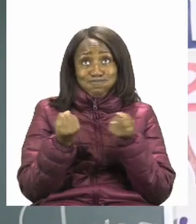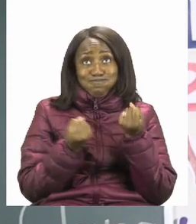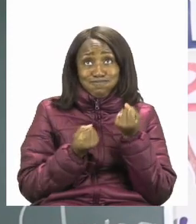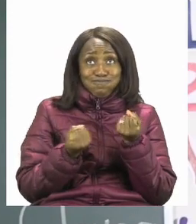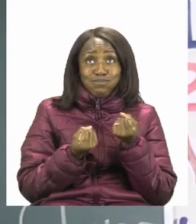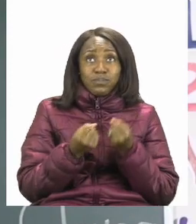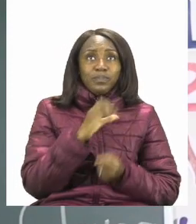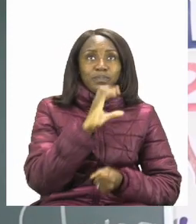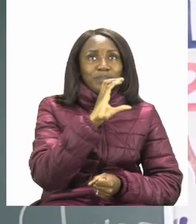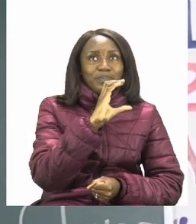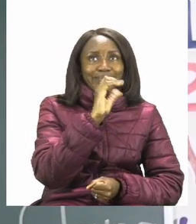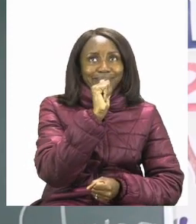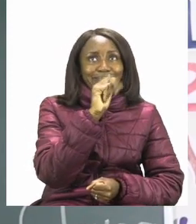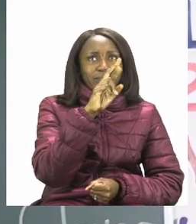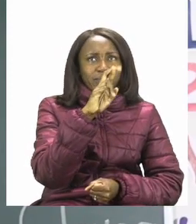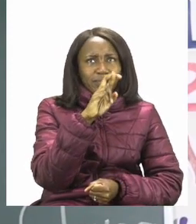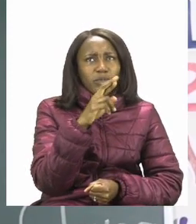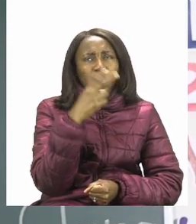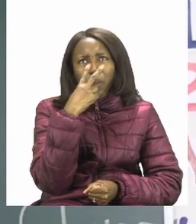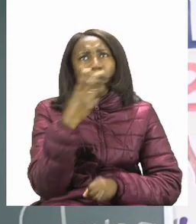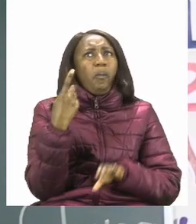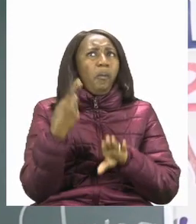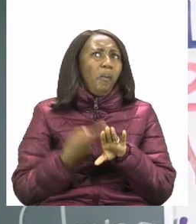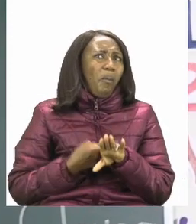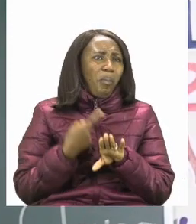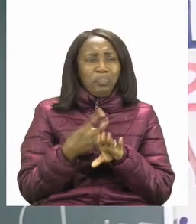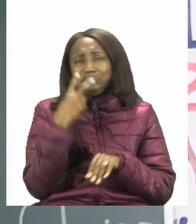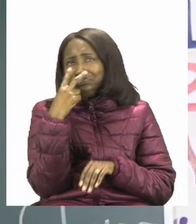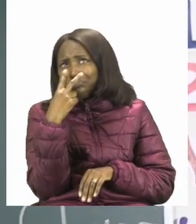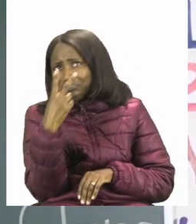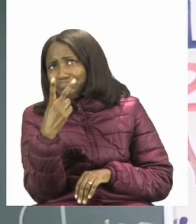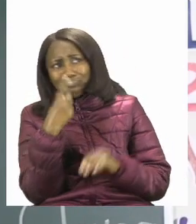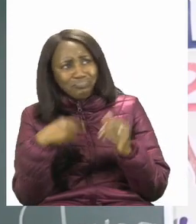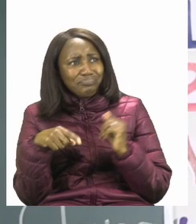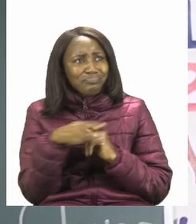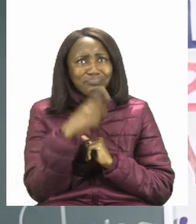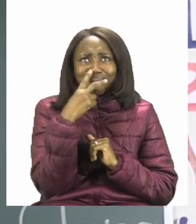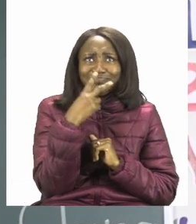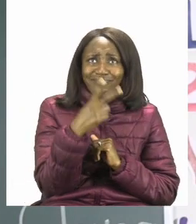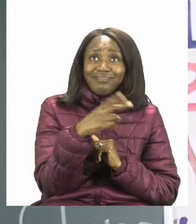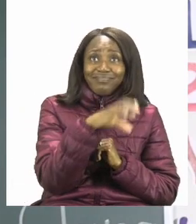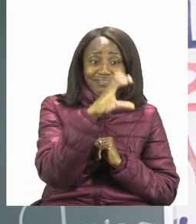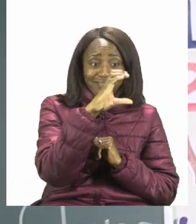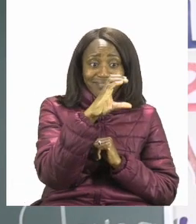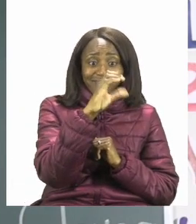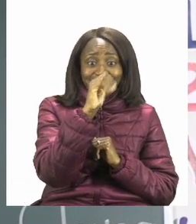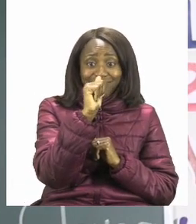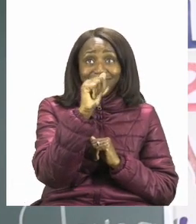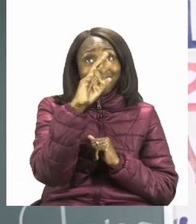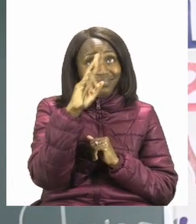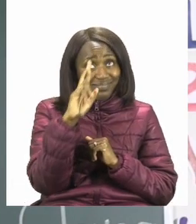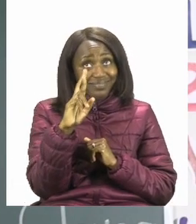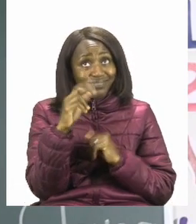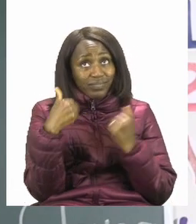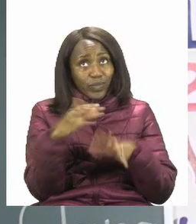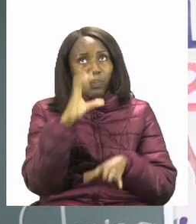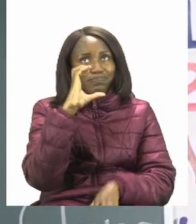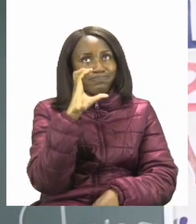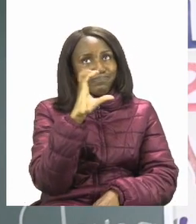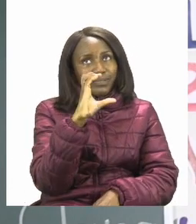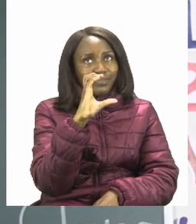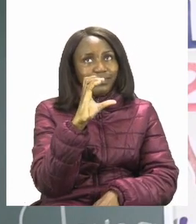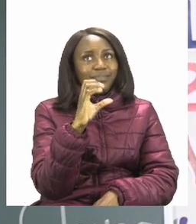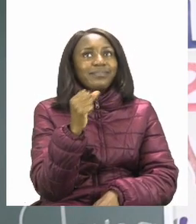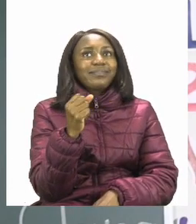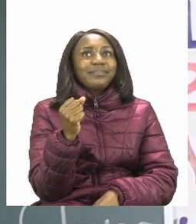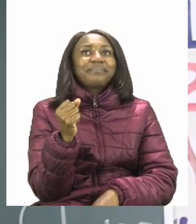see every day is a car. Now a car starts with K. And